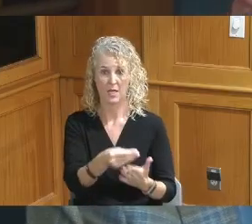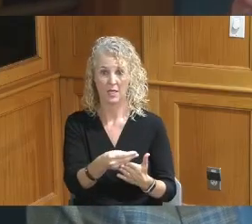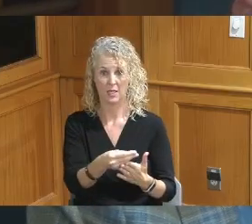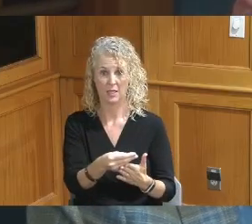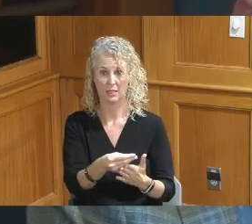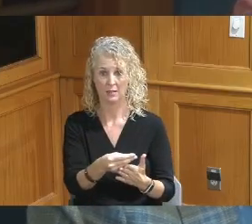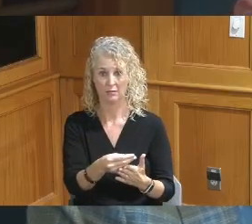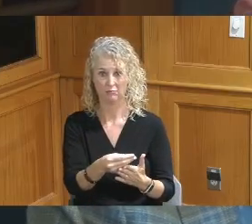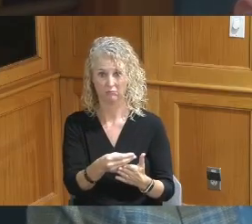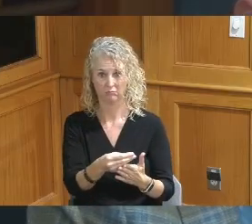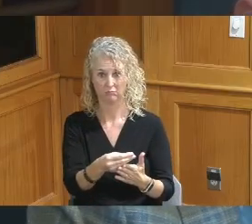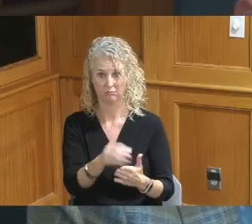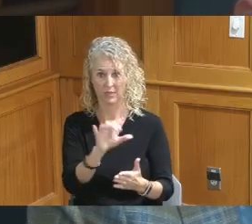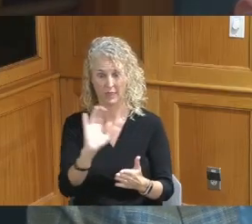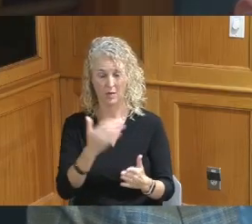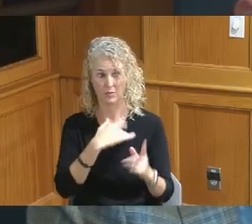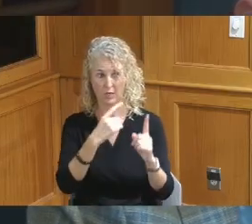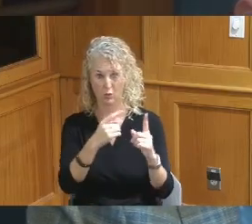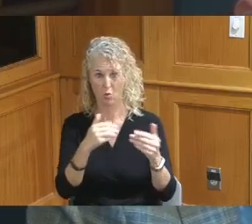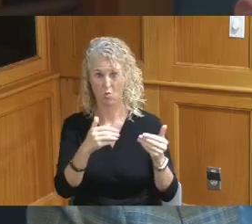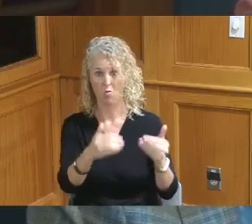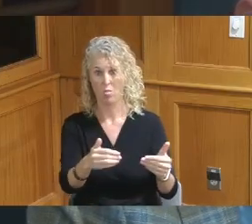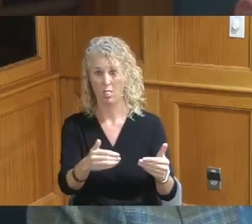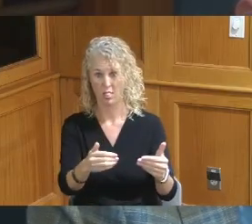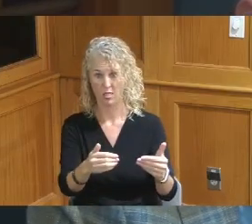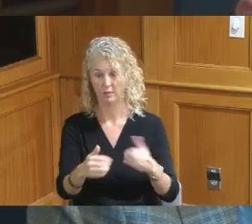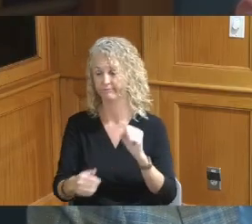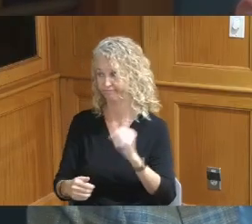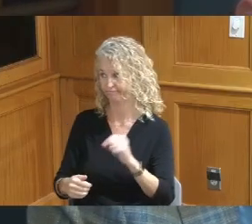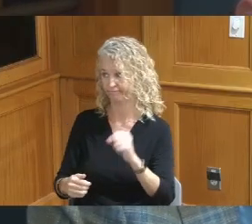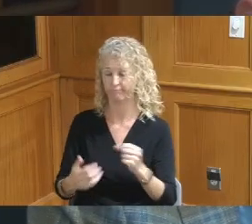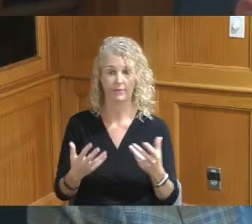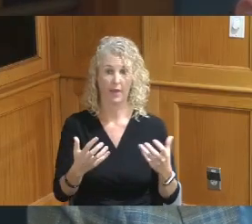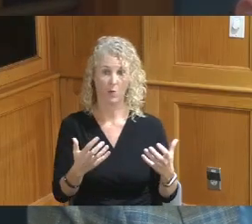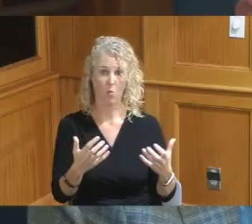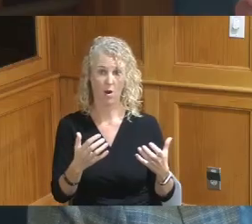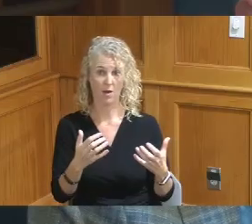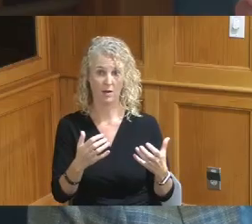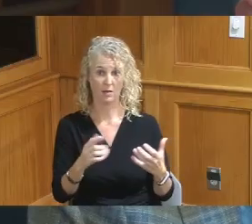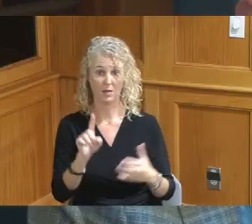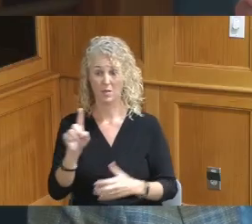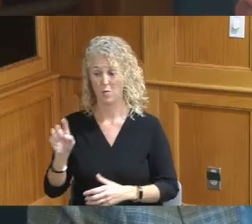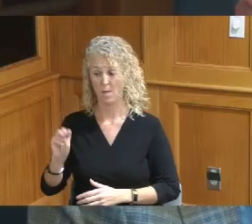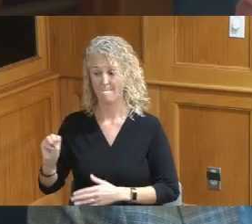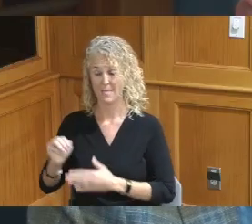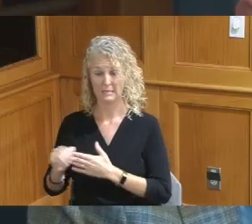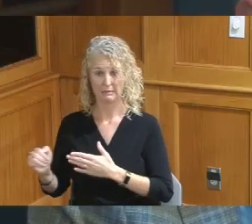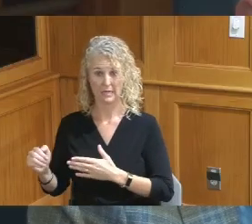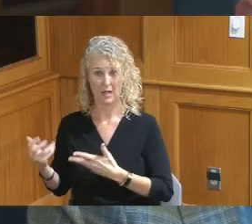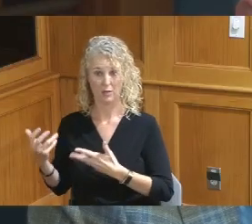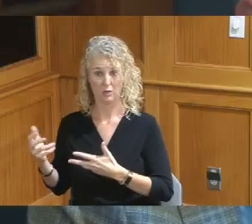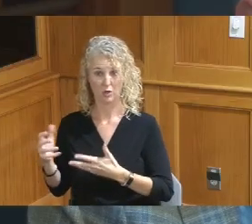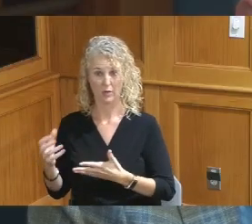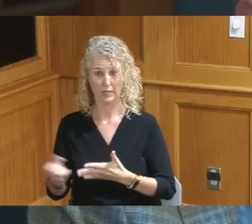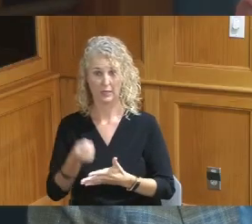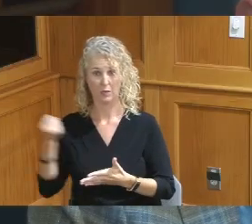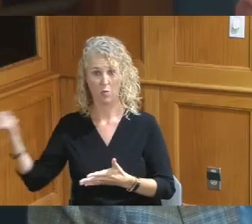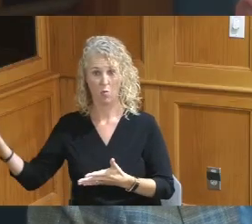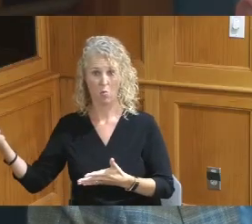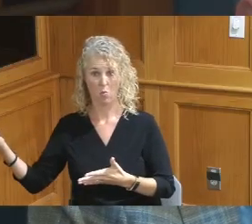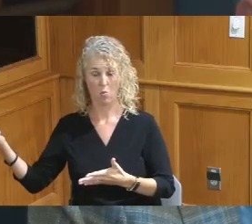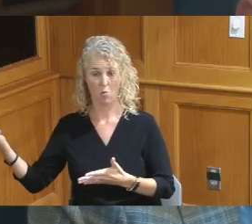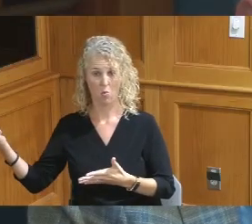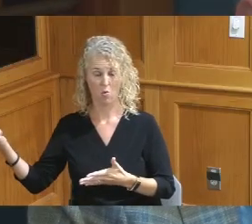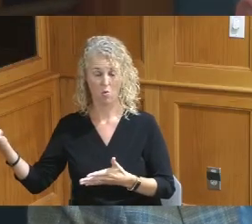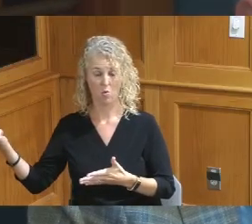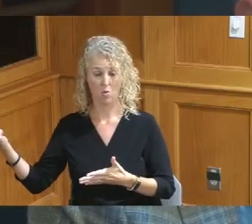moving forward, because that was the original dollars. Yeah. I want to make sure that the $1 million, I think you're right,